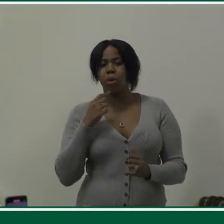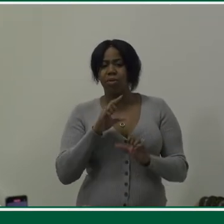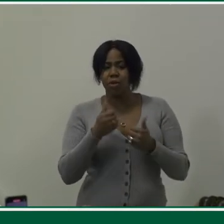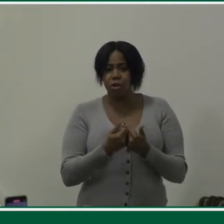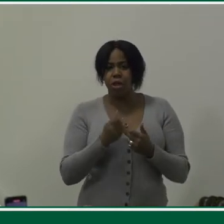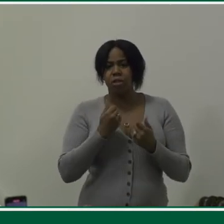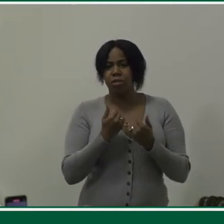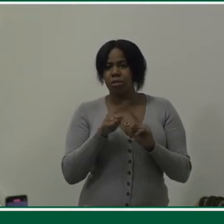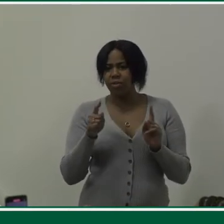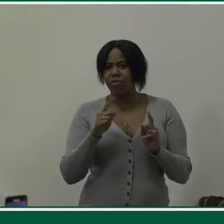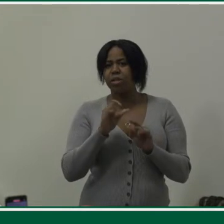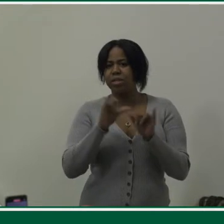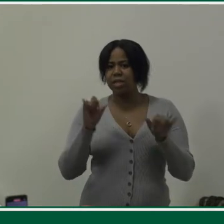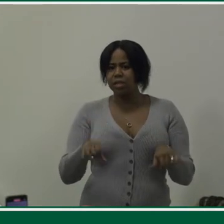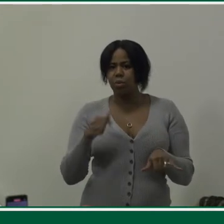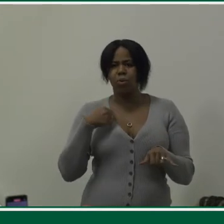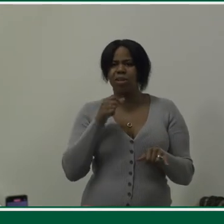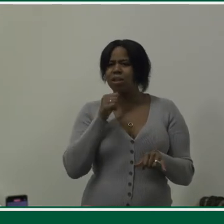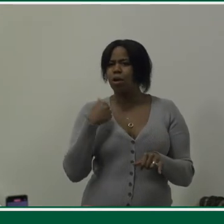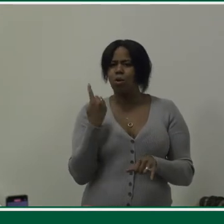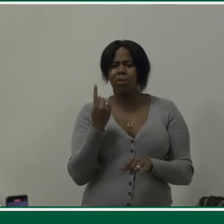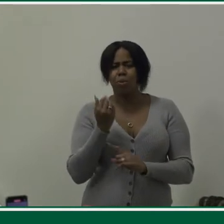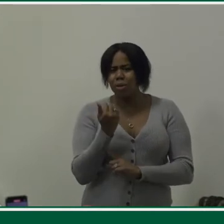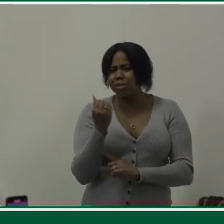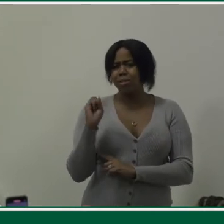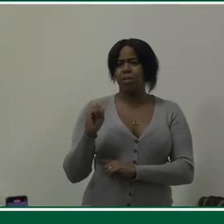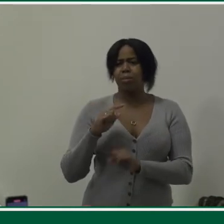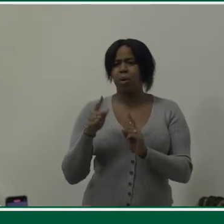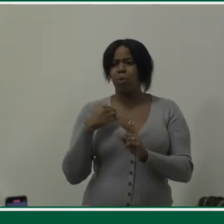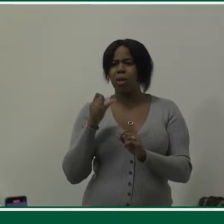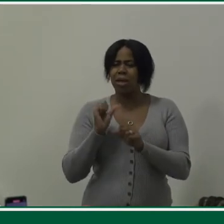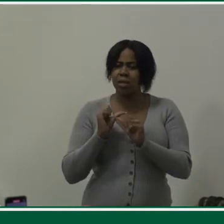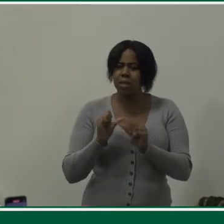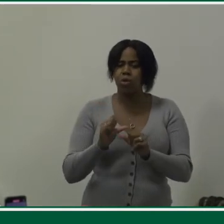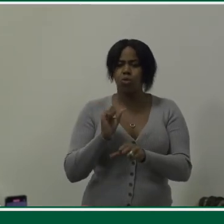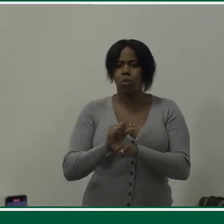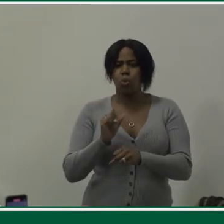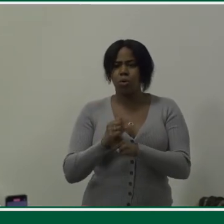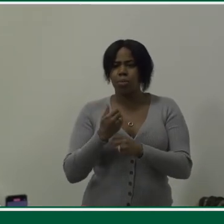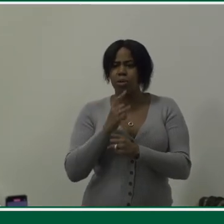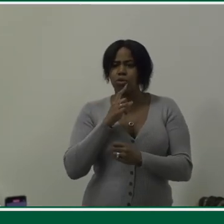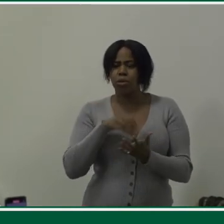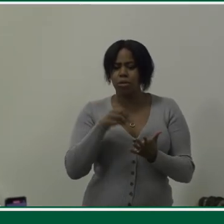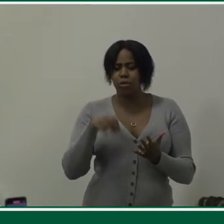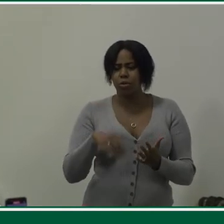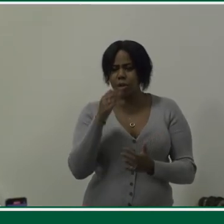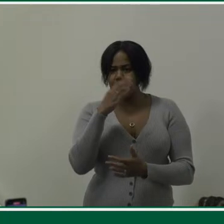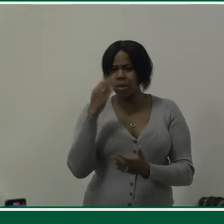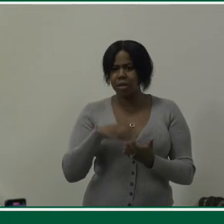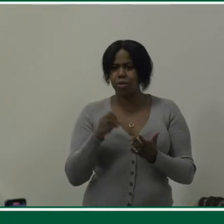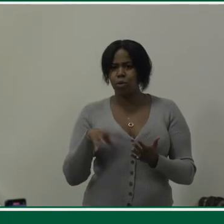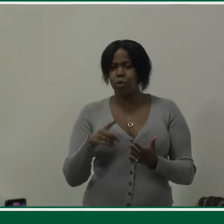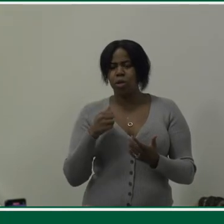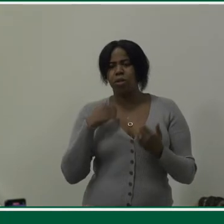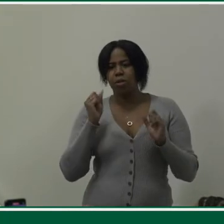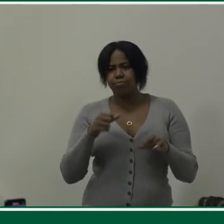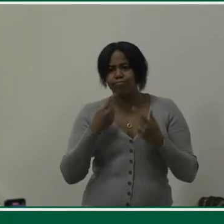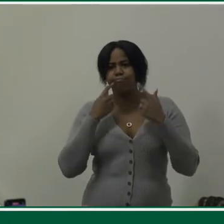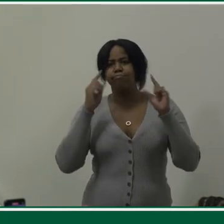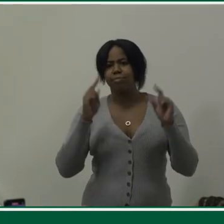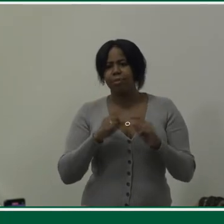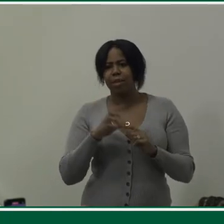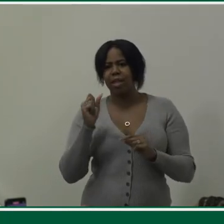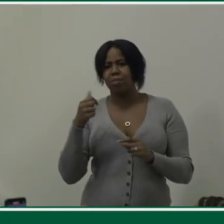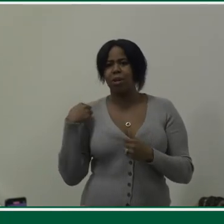resist. We continue to work for the people to make dreams for black scholars come true. Sac State Black Honors College, it's